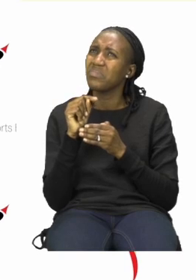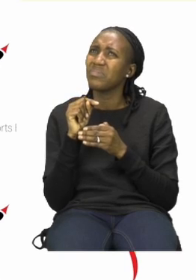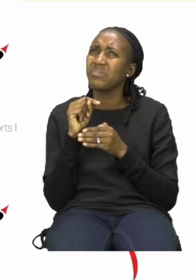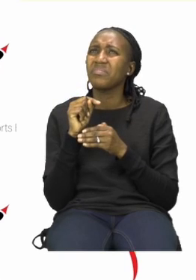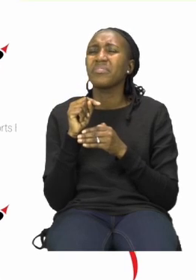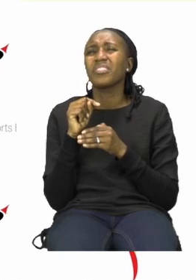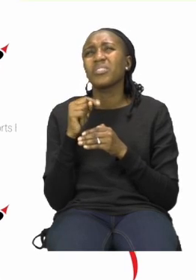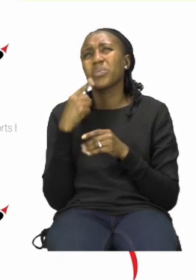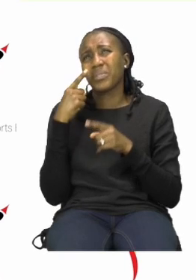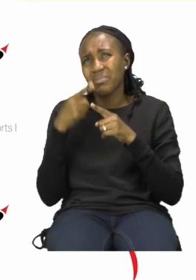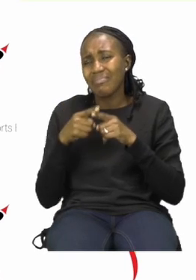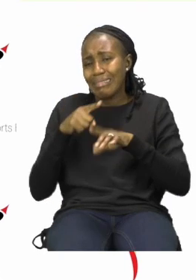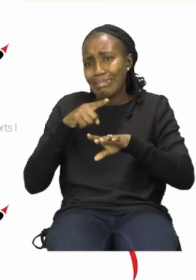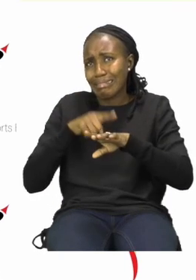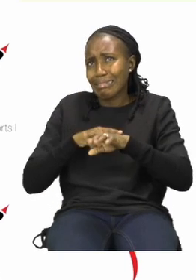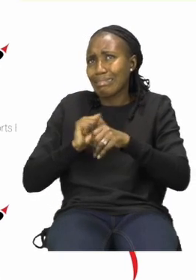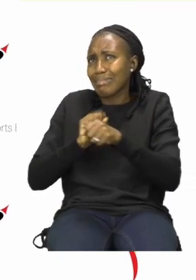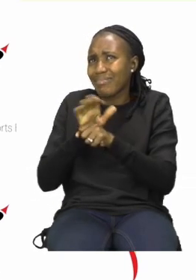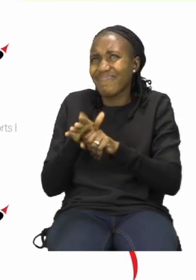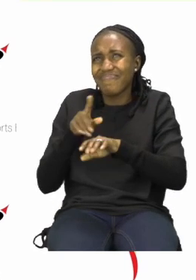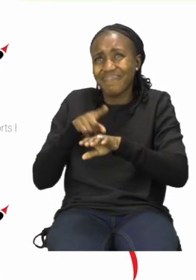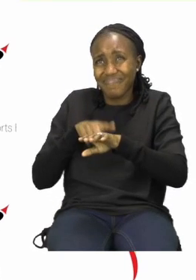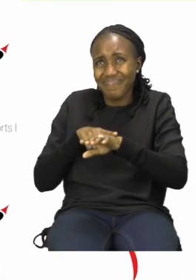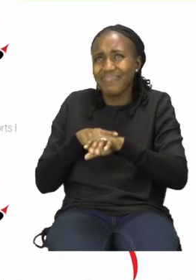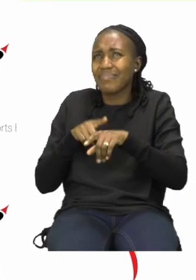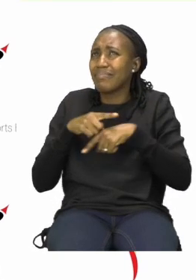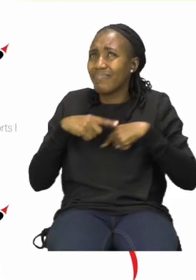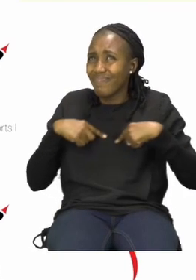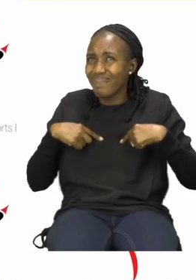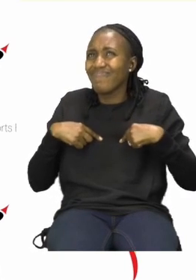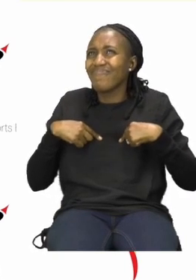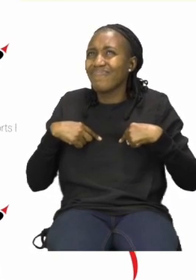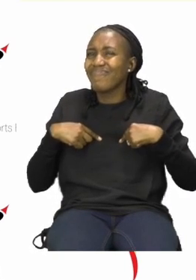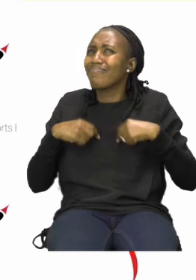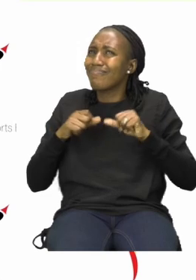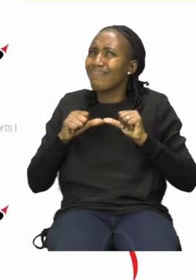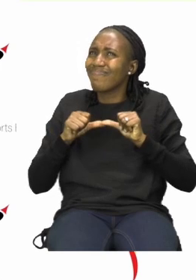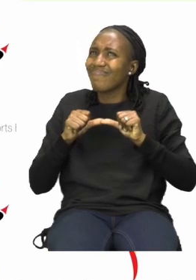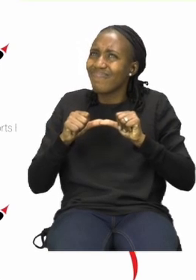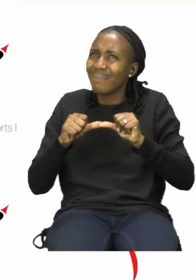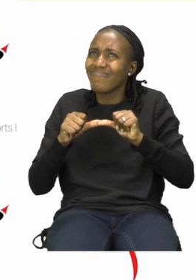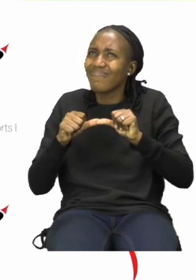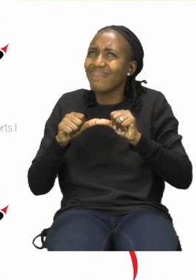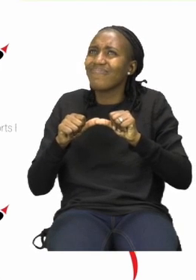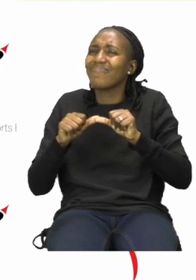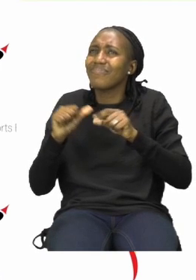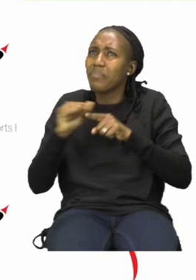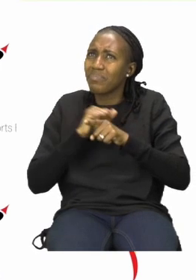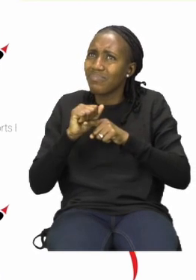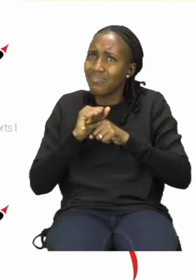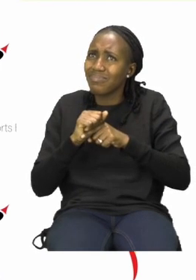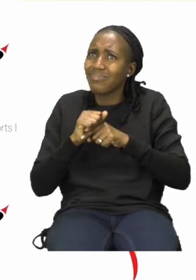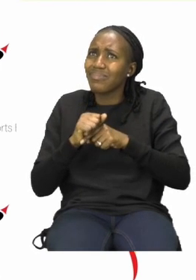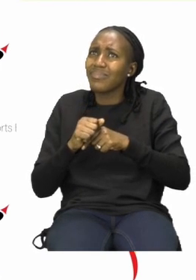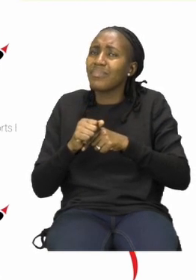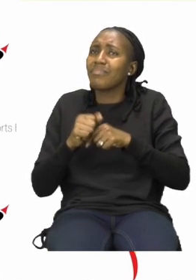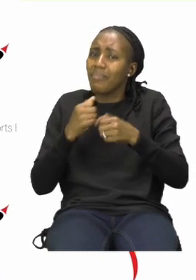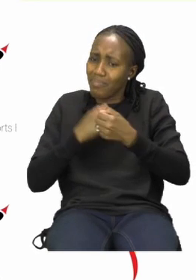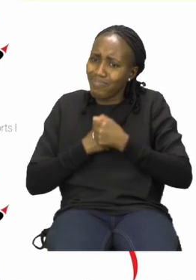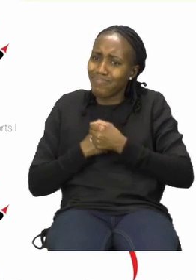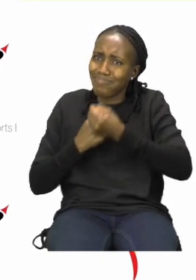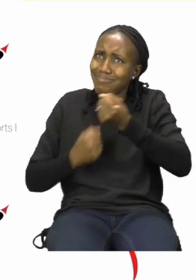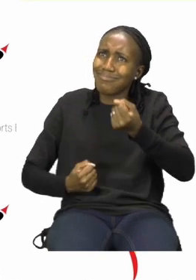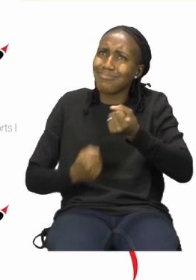this very trying COVID times, we had exemplary support from the parents, from